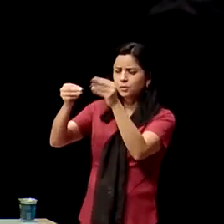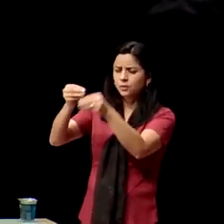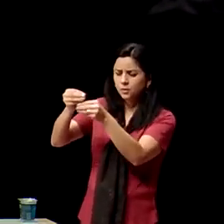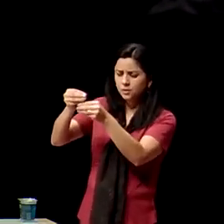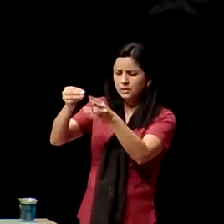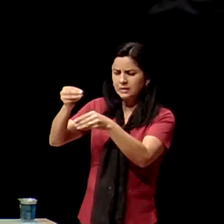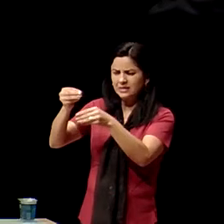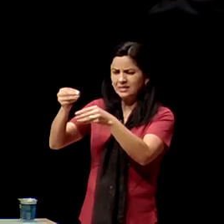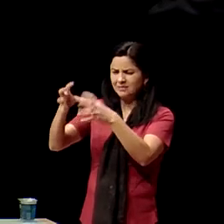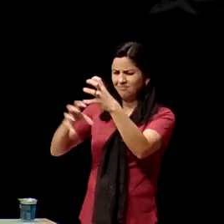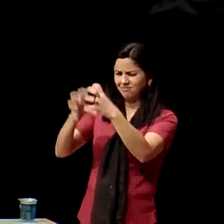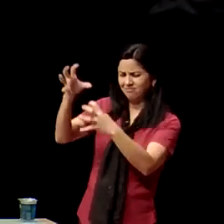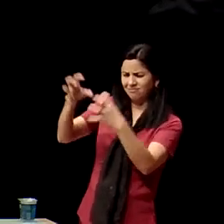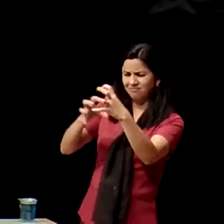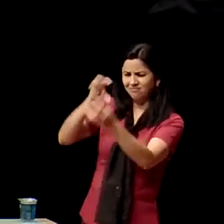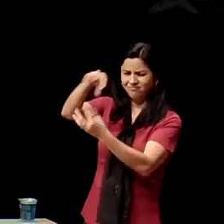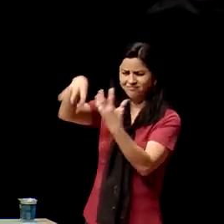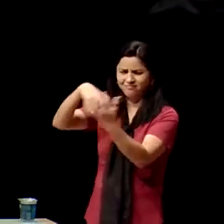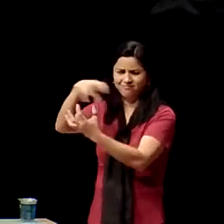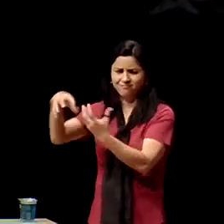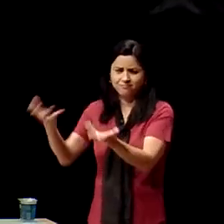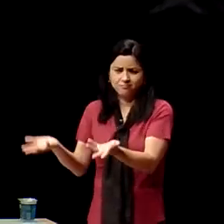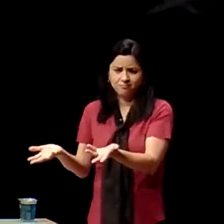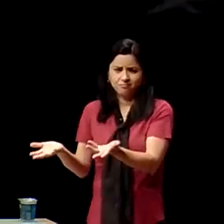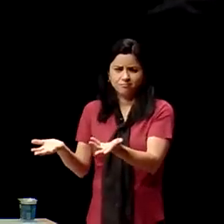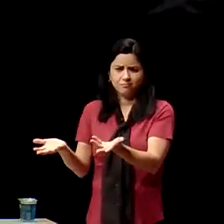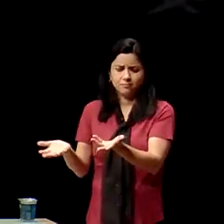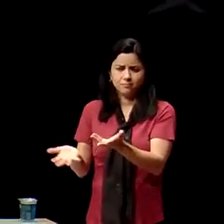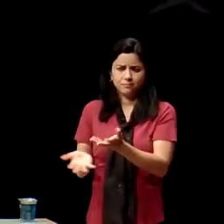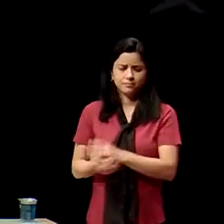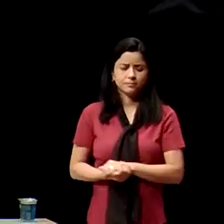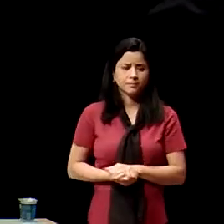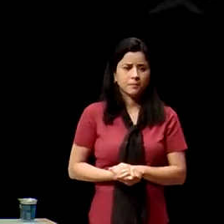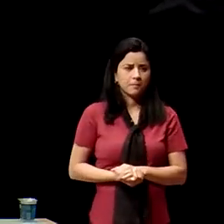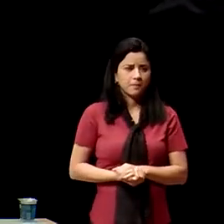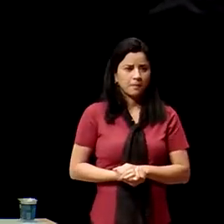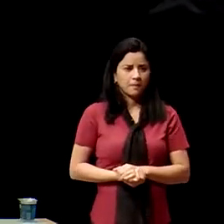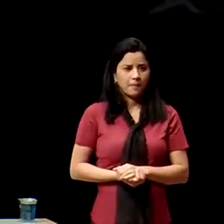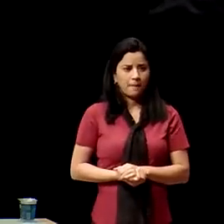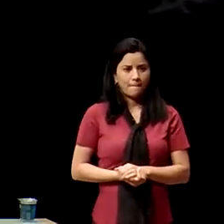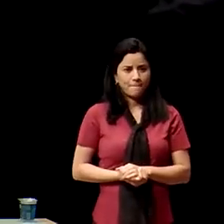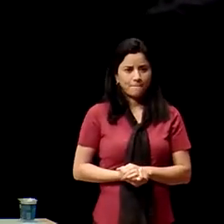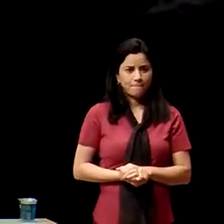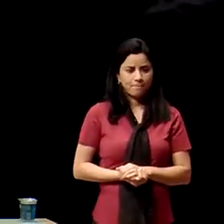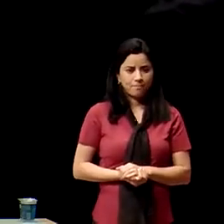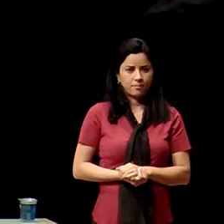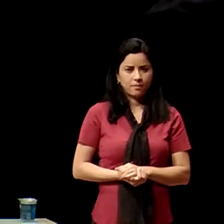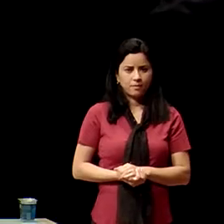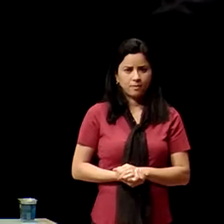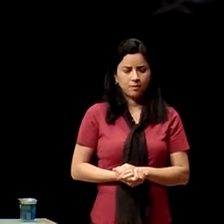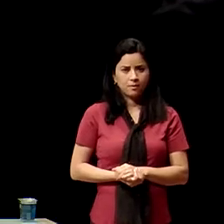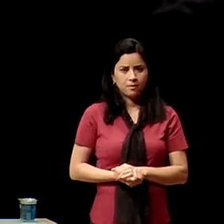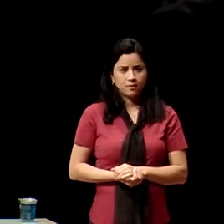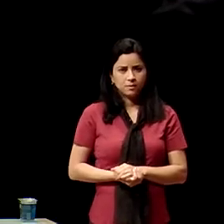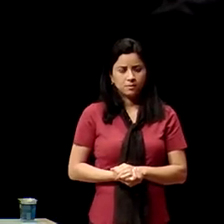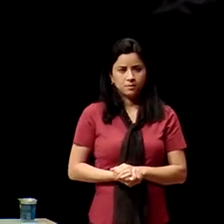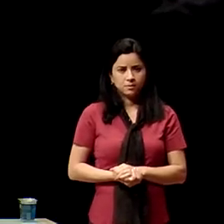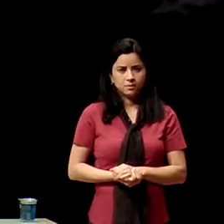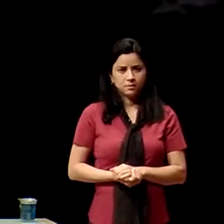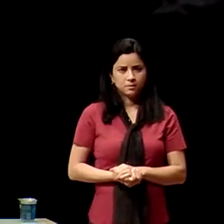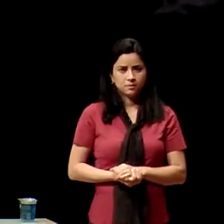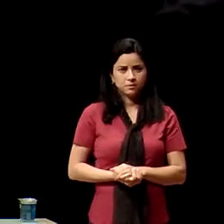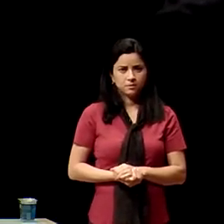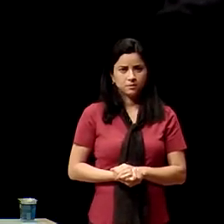competindo para esses entendimentos. Competing theoretical understandings of the nature of psychology,